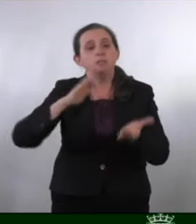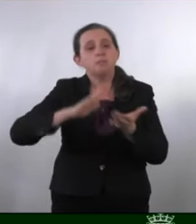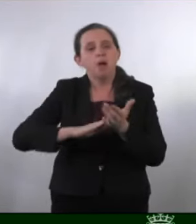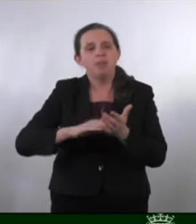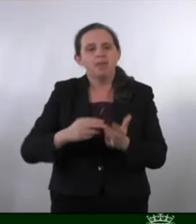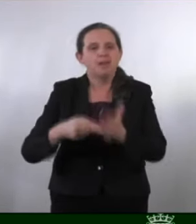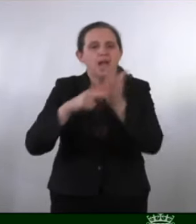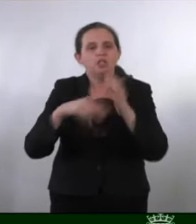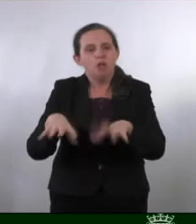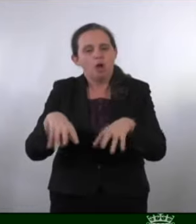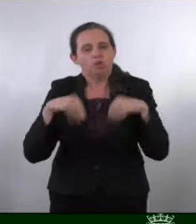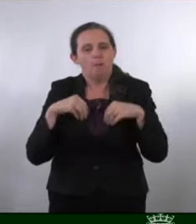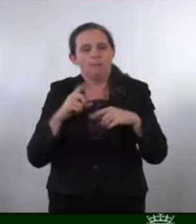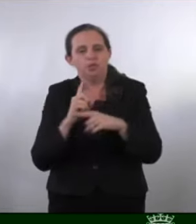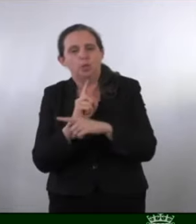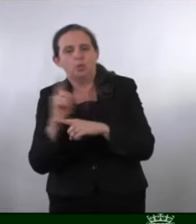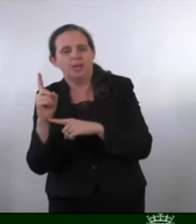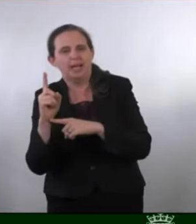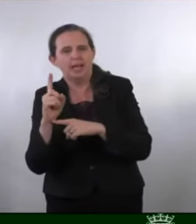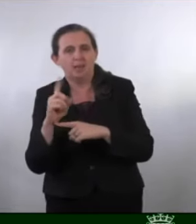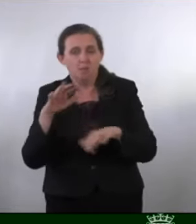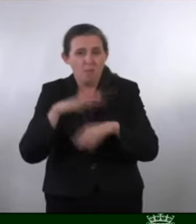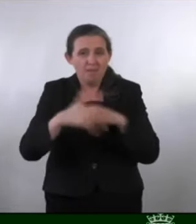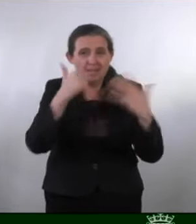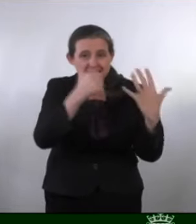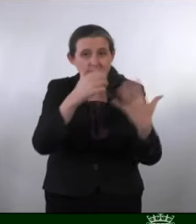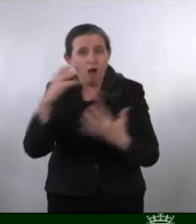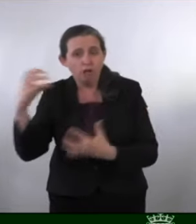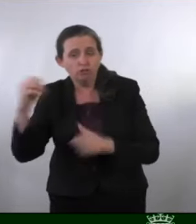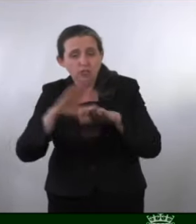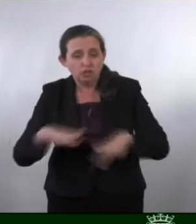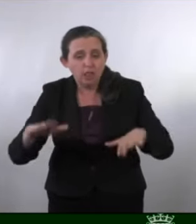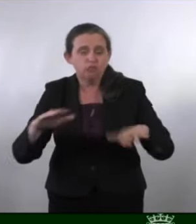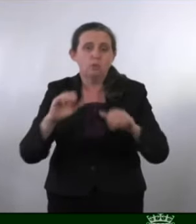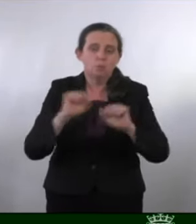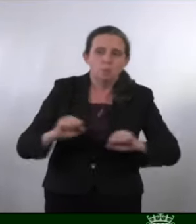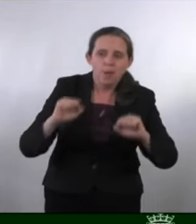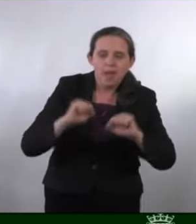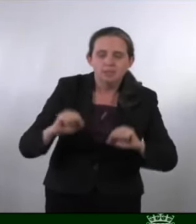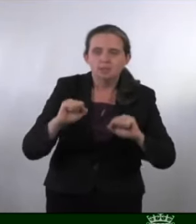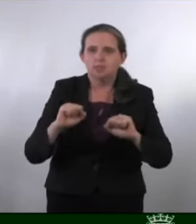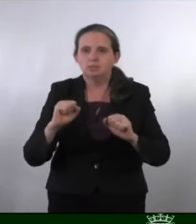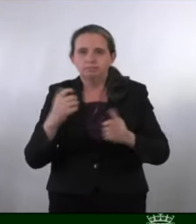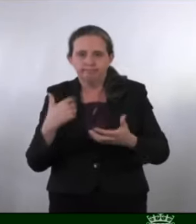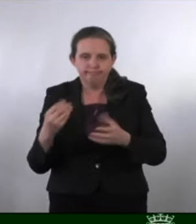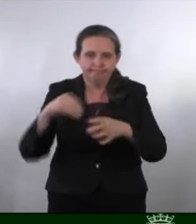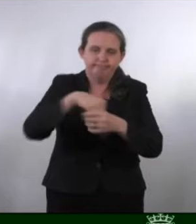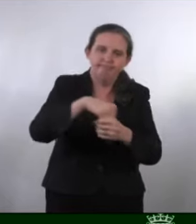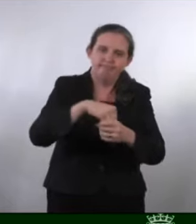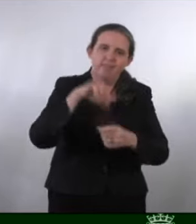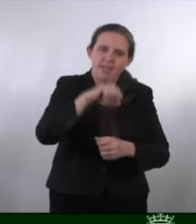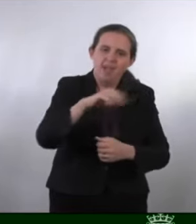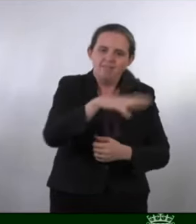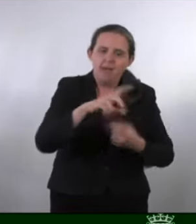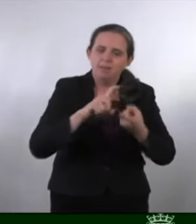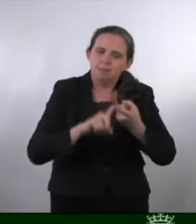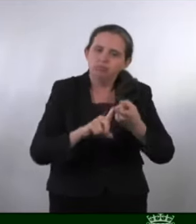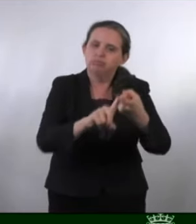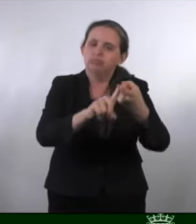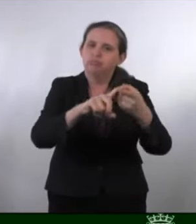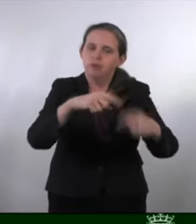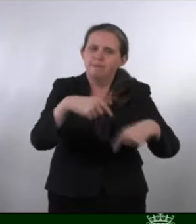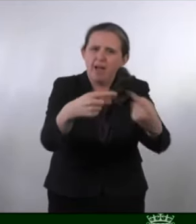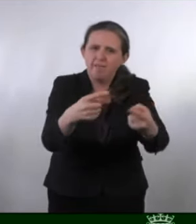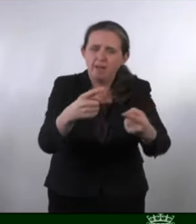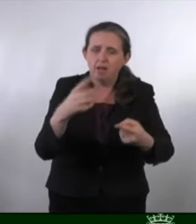forever family. I know my right honourable friend has since launched a national recruitment campaign, but could he, despite the challenges of COVID, say